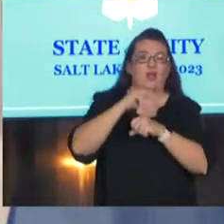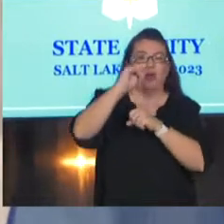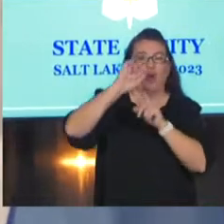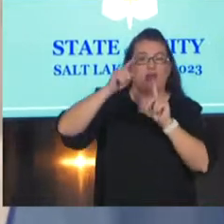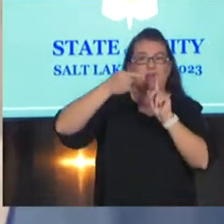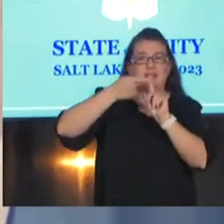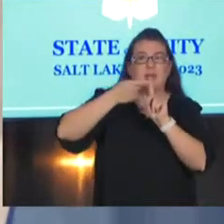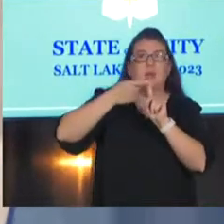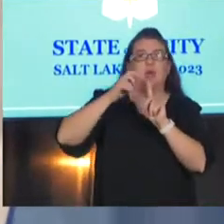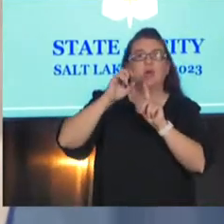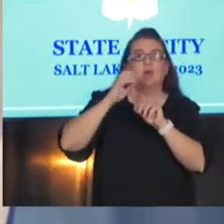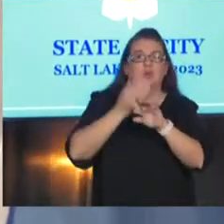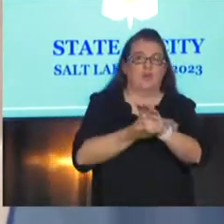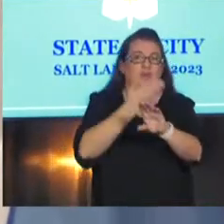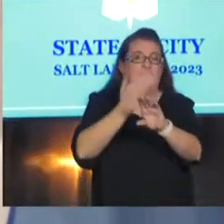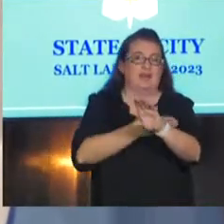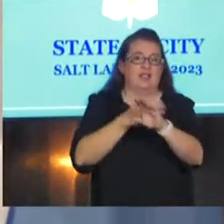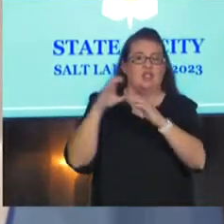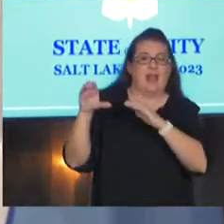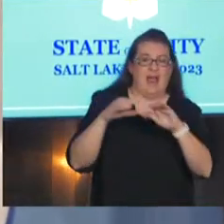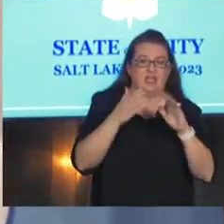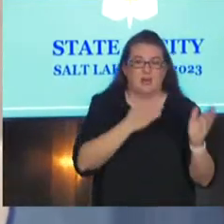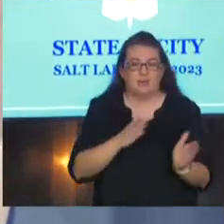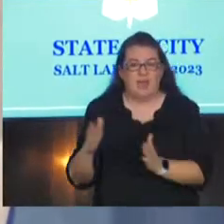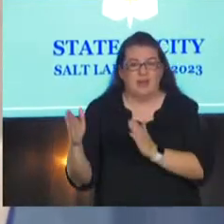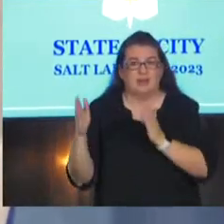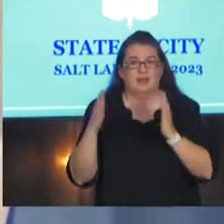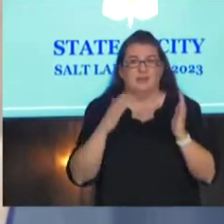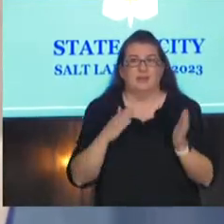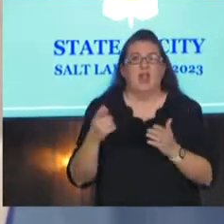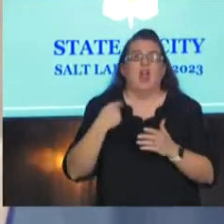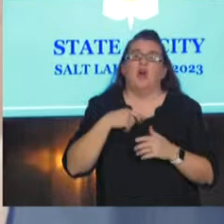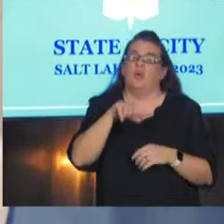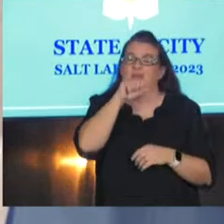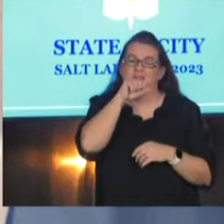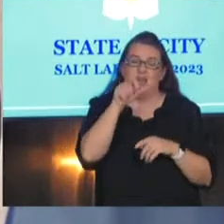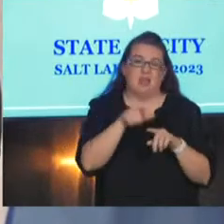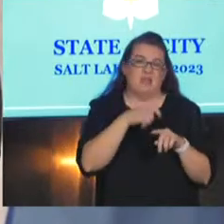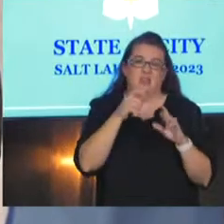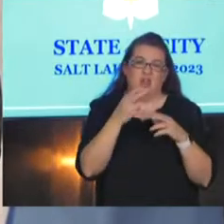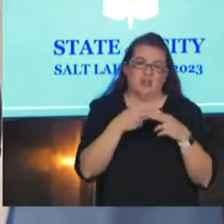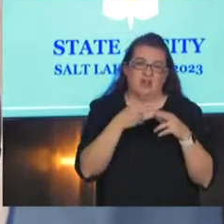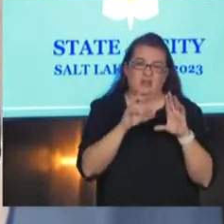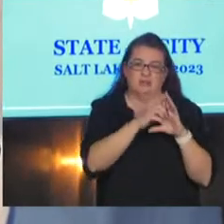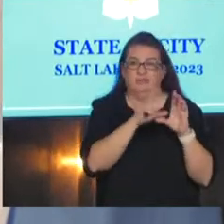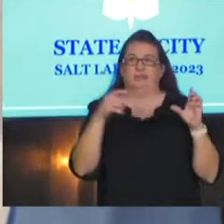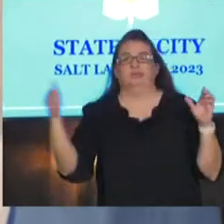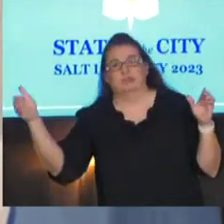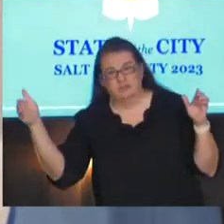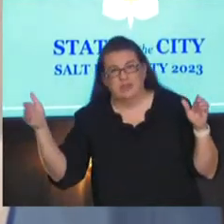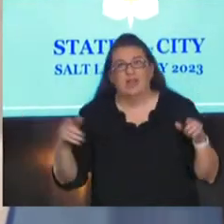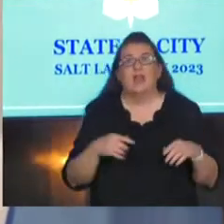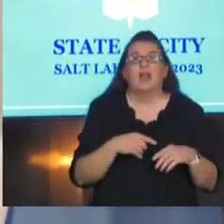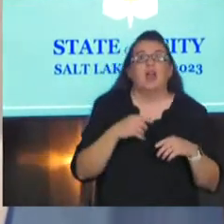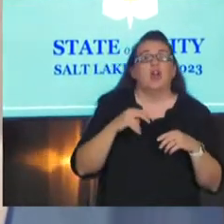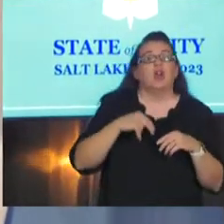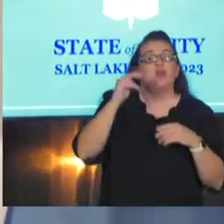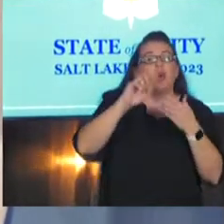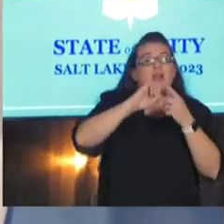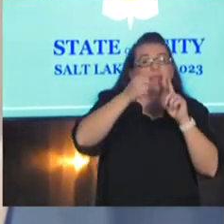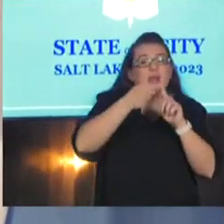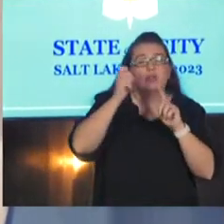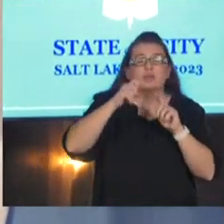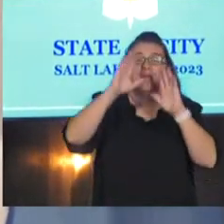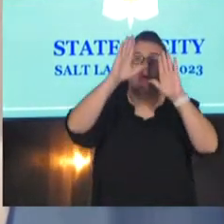Economic Revitalization Action Plan. We like long names. North Temple should be a grand entrance to our